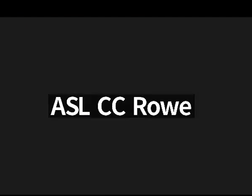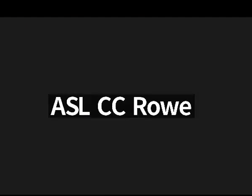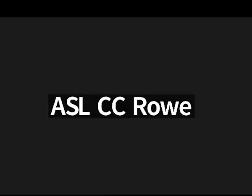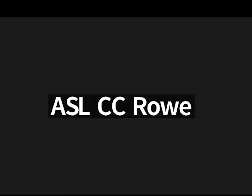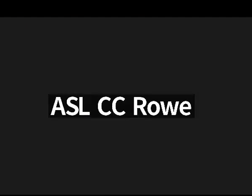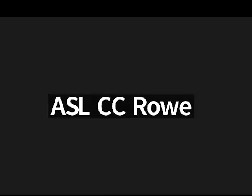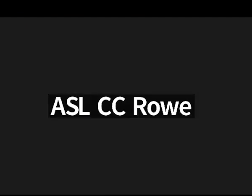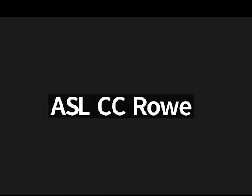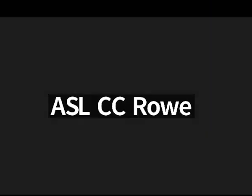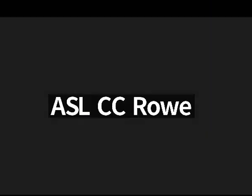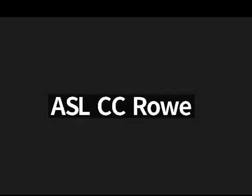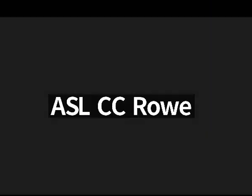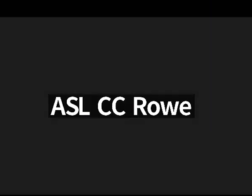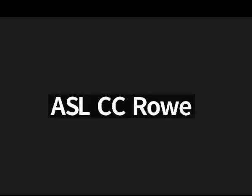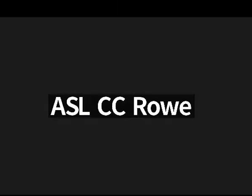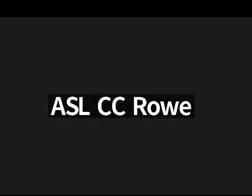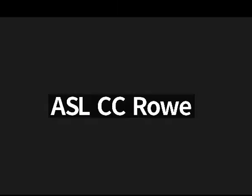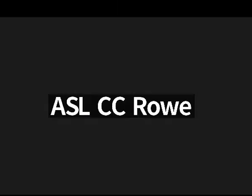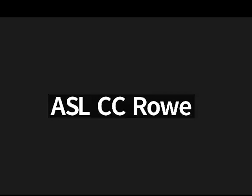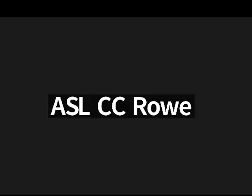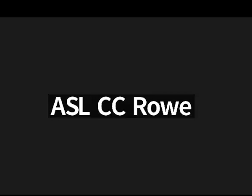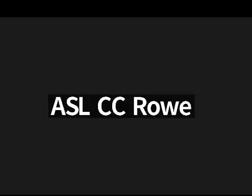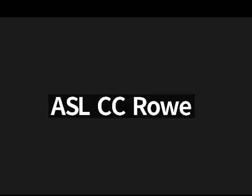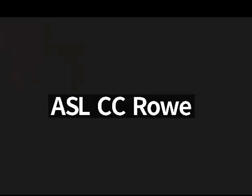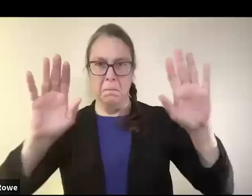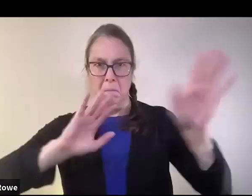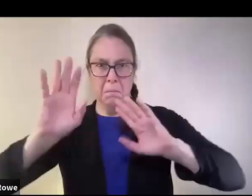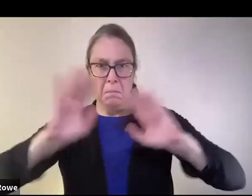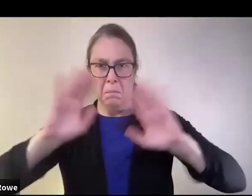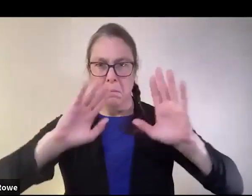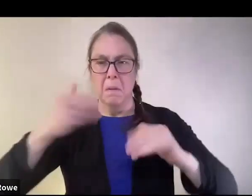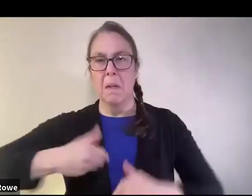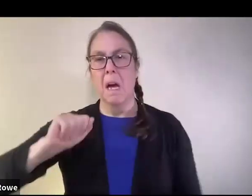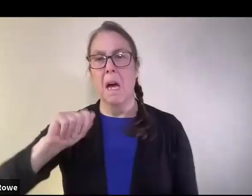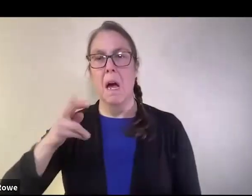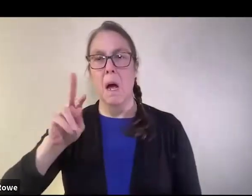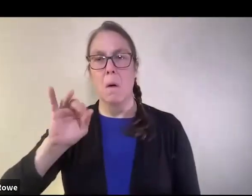This is April Porries. This is the last minute of our town hall.